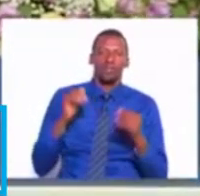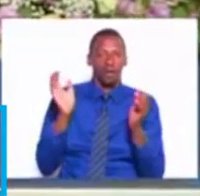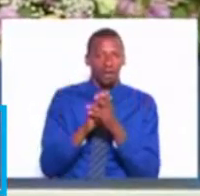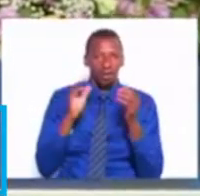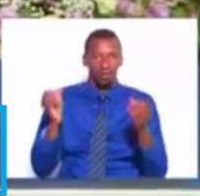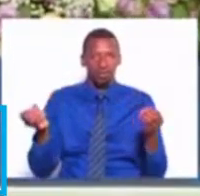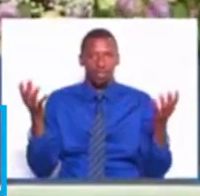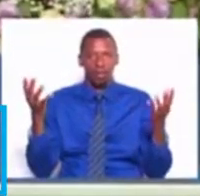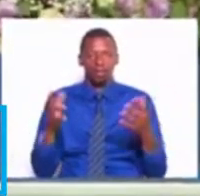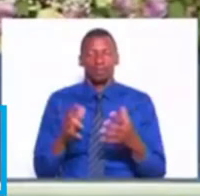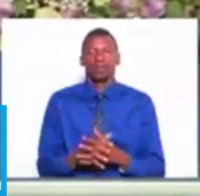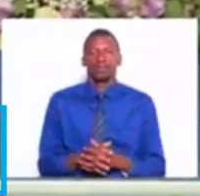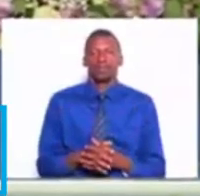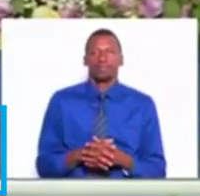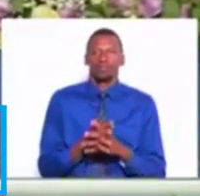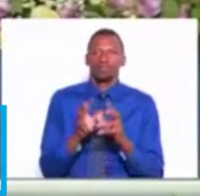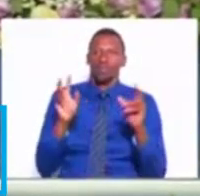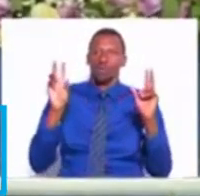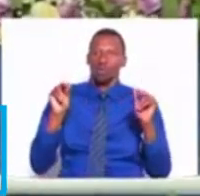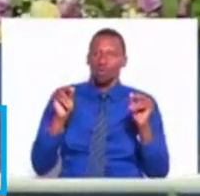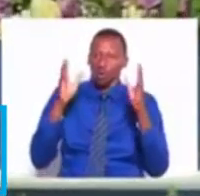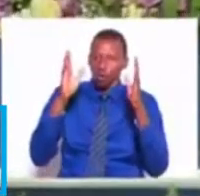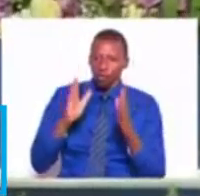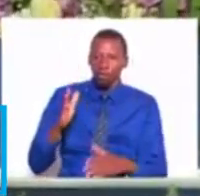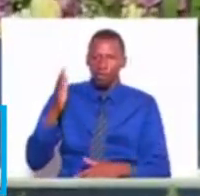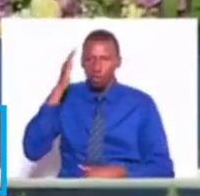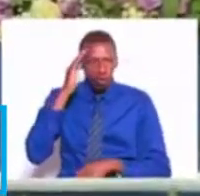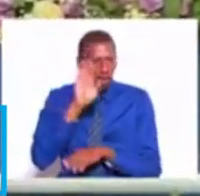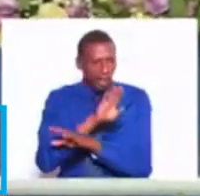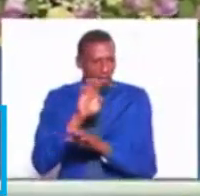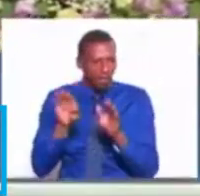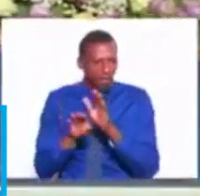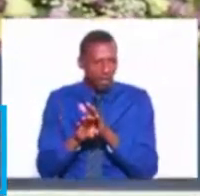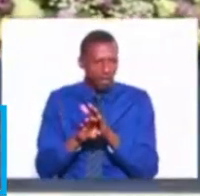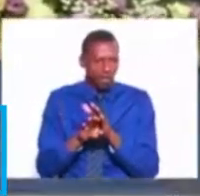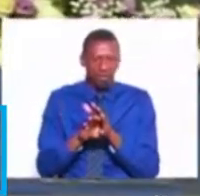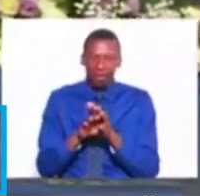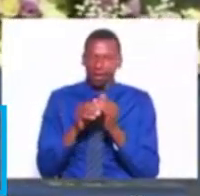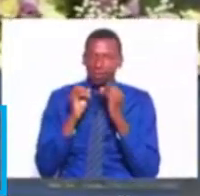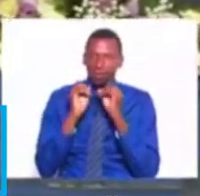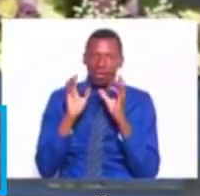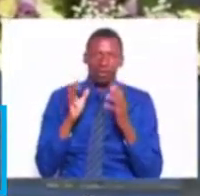Hallelujah. No one knows everything.